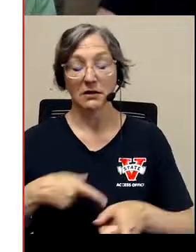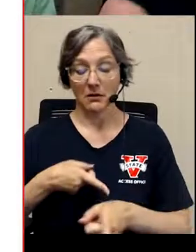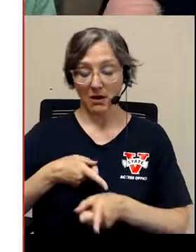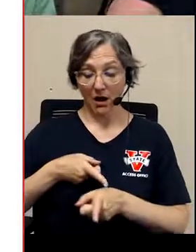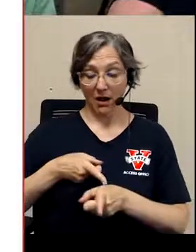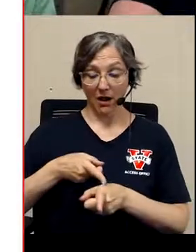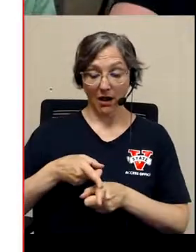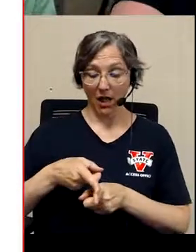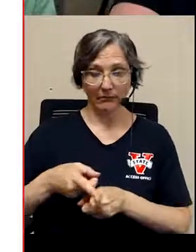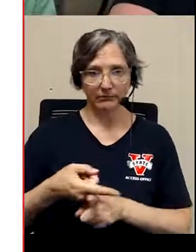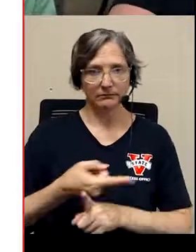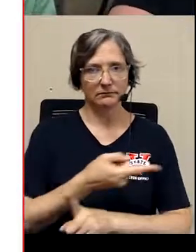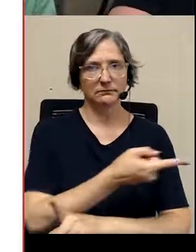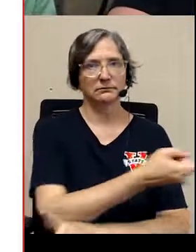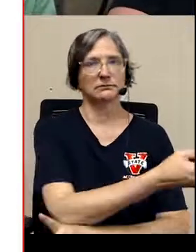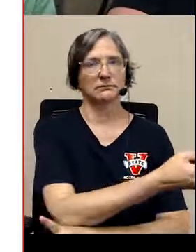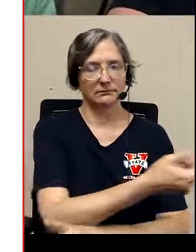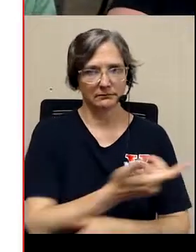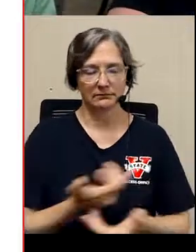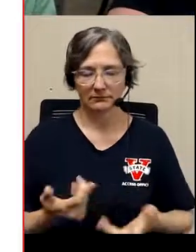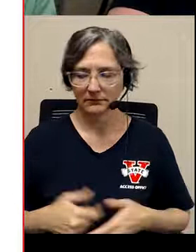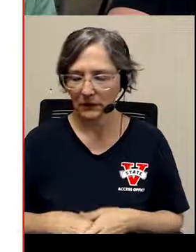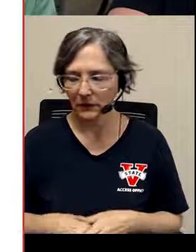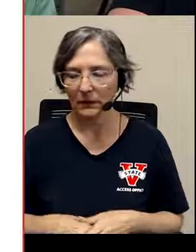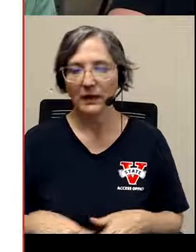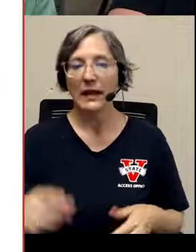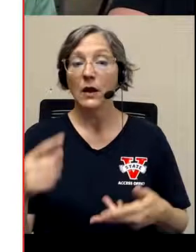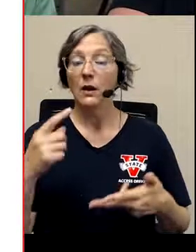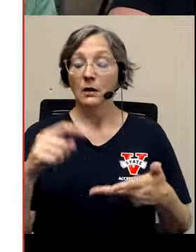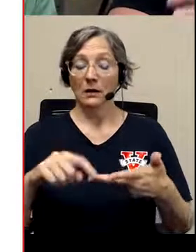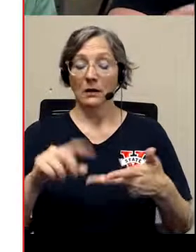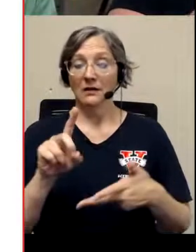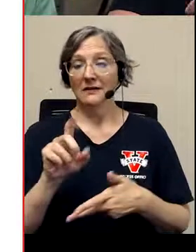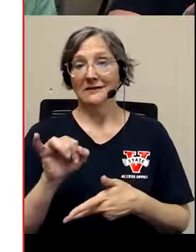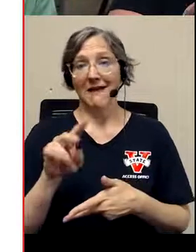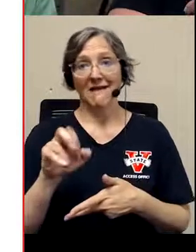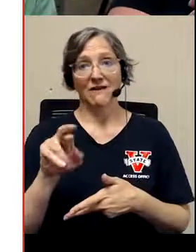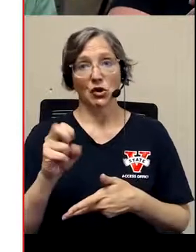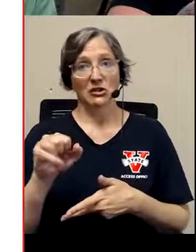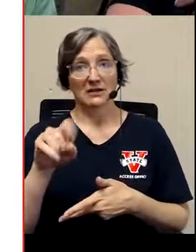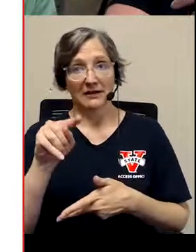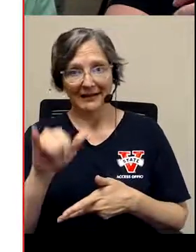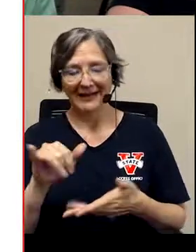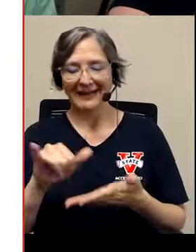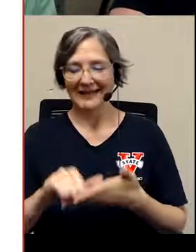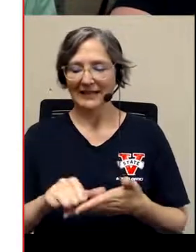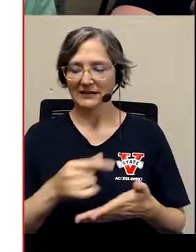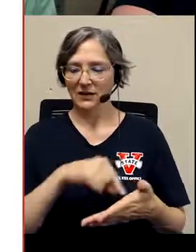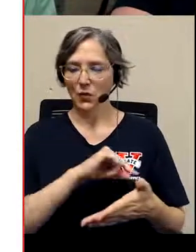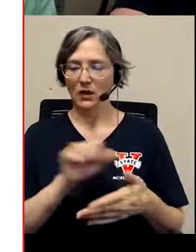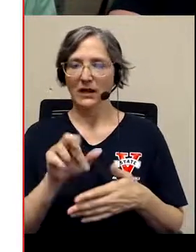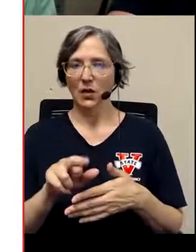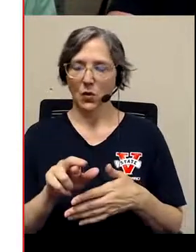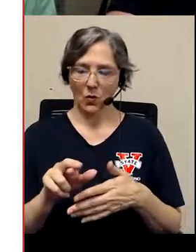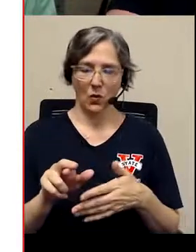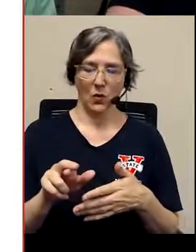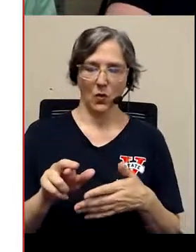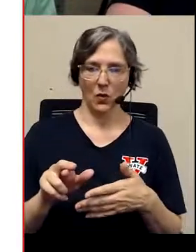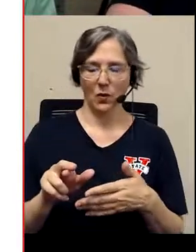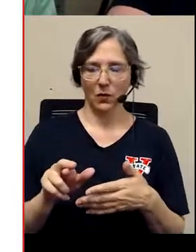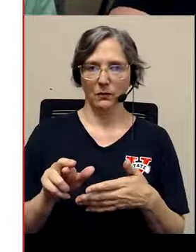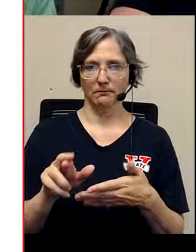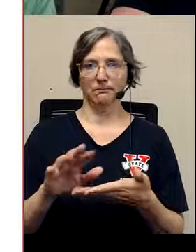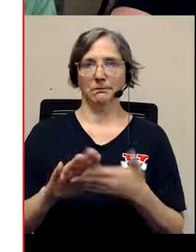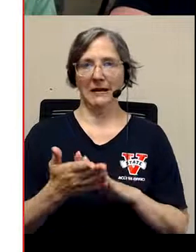in place. And then when we think about diversity, that's the quality or state of having many different forms,